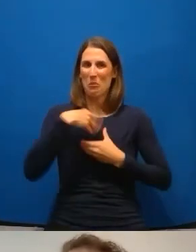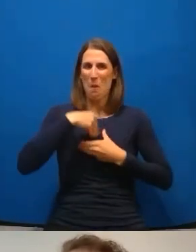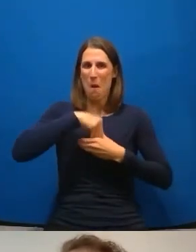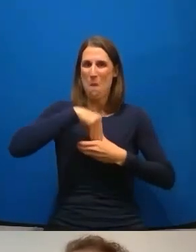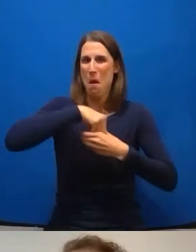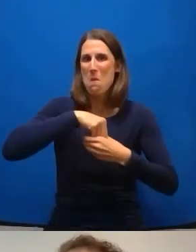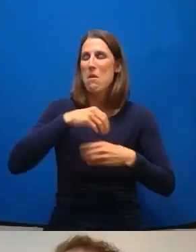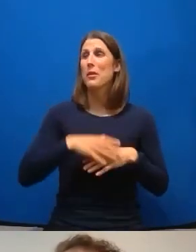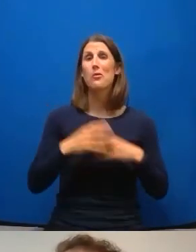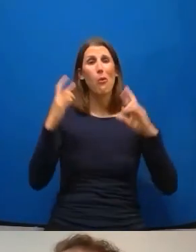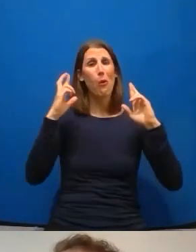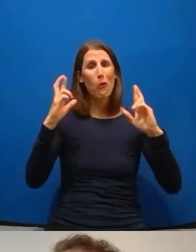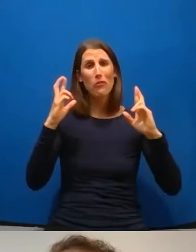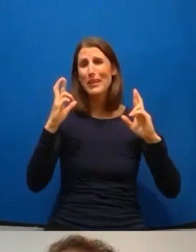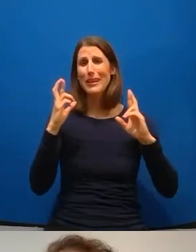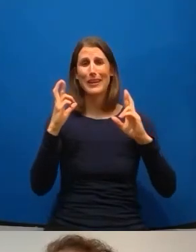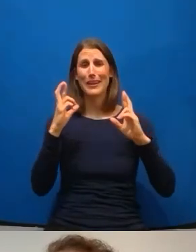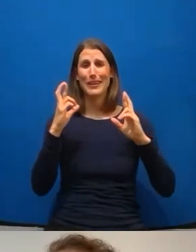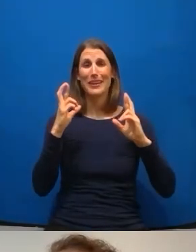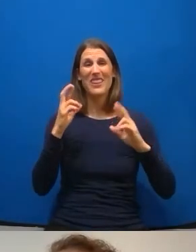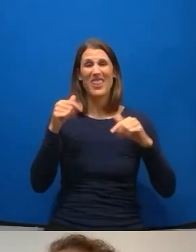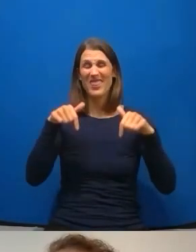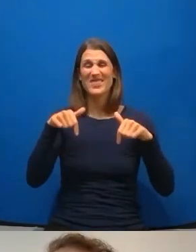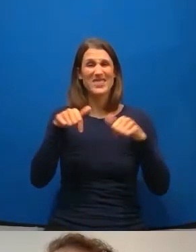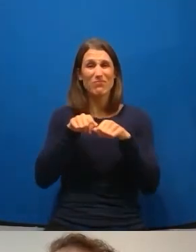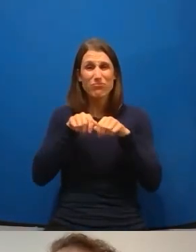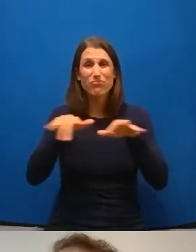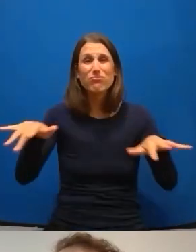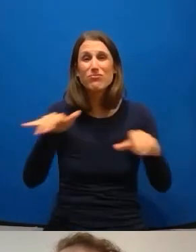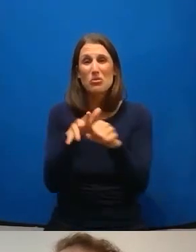there'll always be something that we can use and go back to. That's awesome.